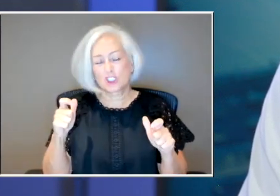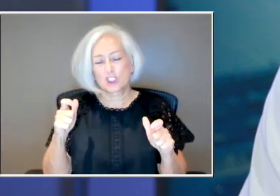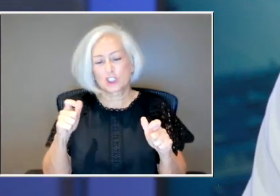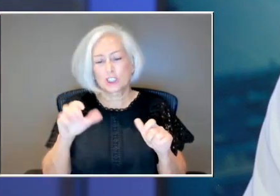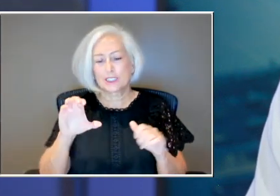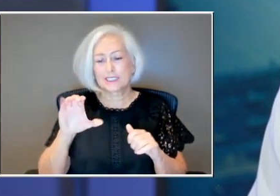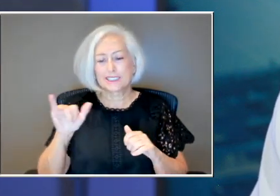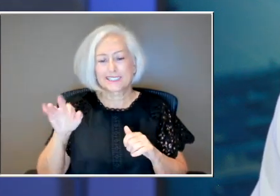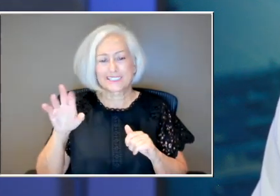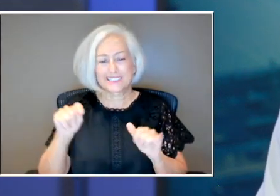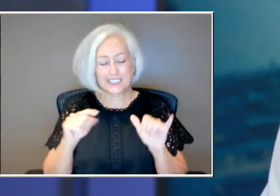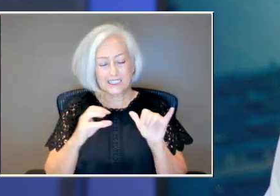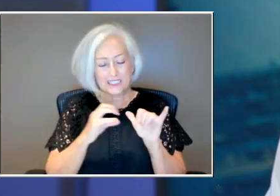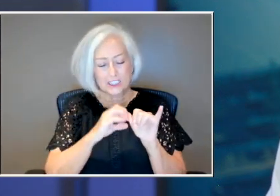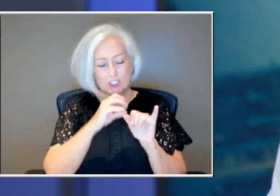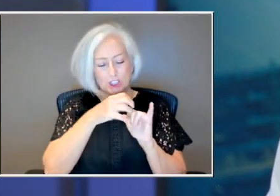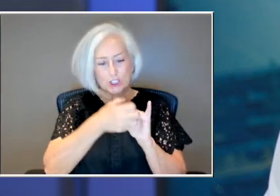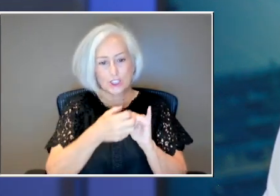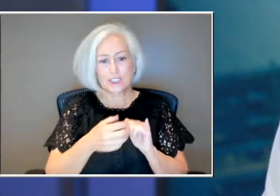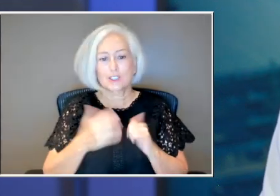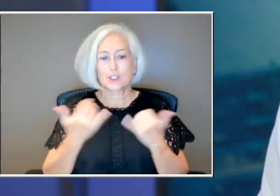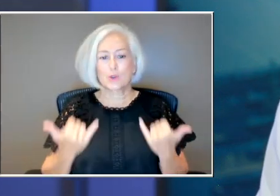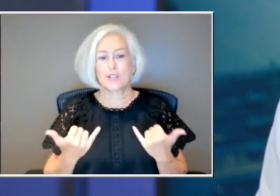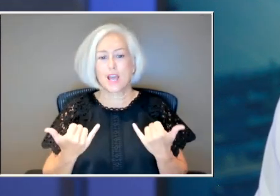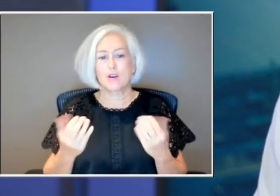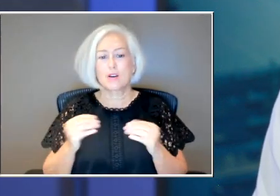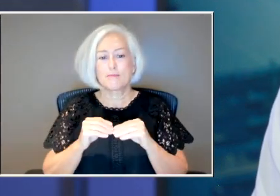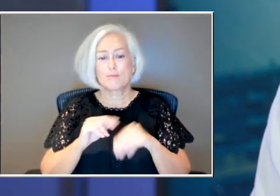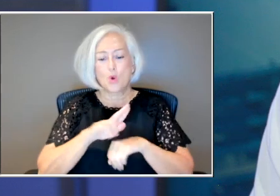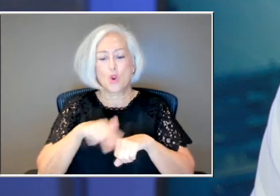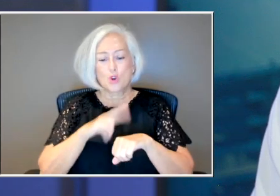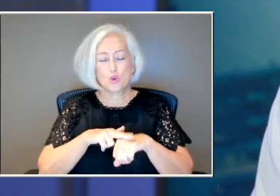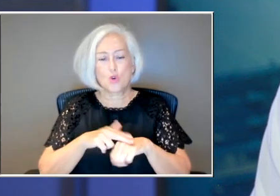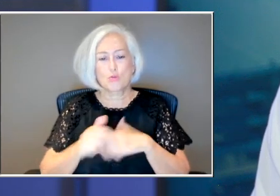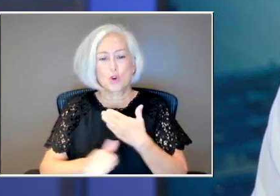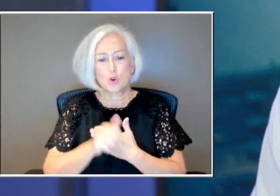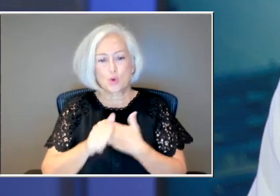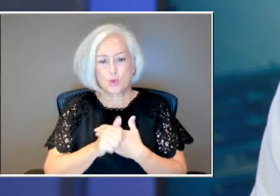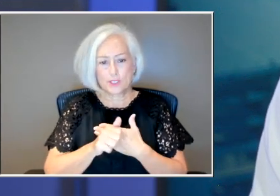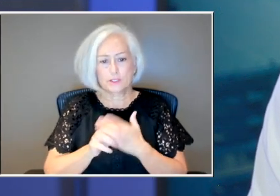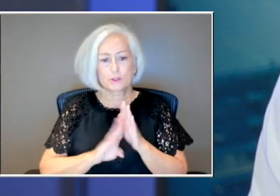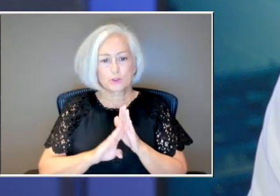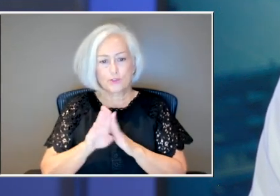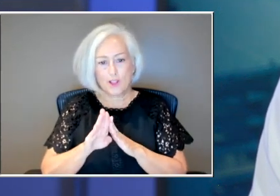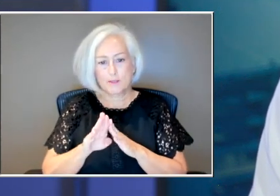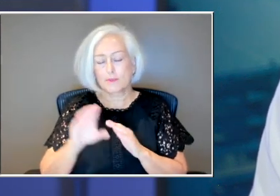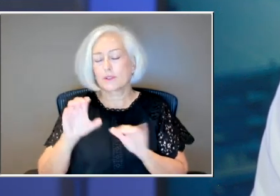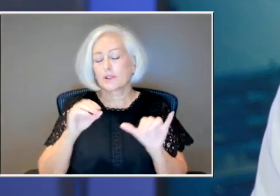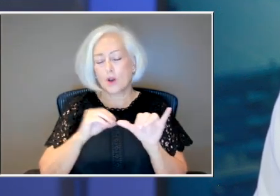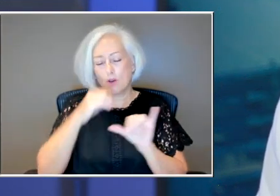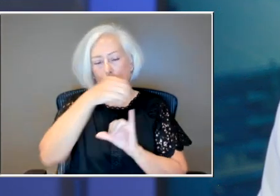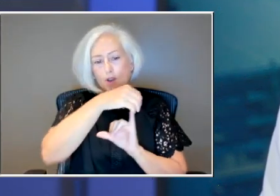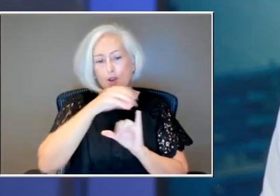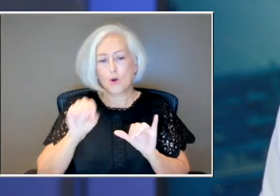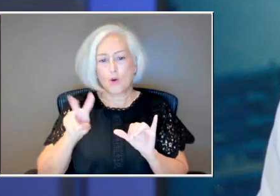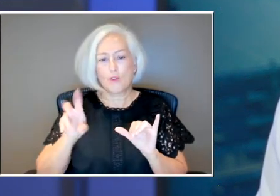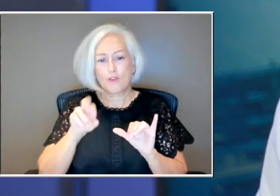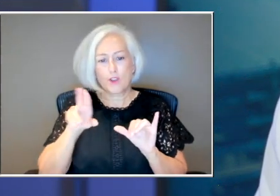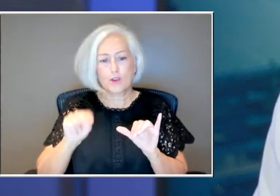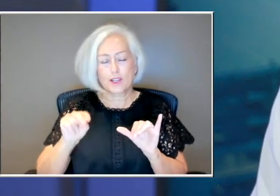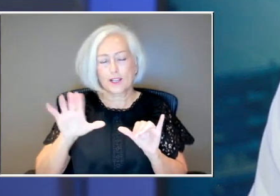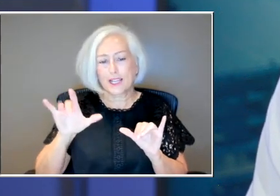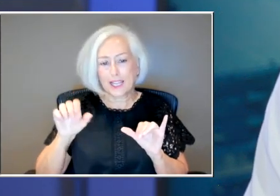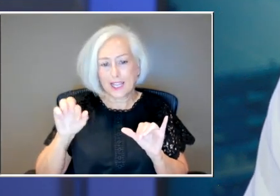at a kind of normal baseline risk, in terms of developing ovarian cancer without a significantly increased risk based on her level